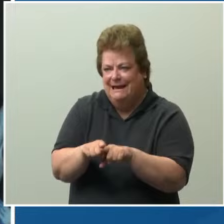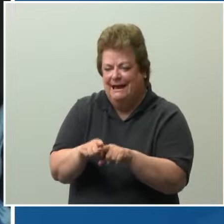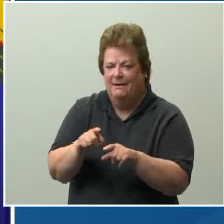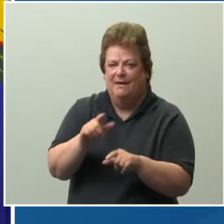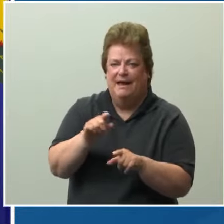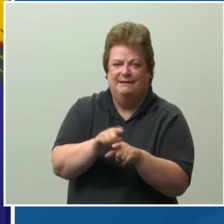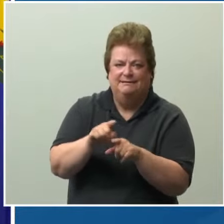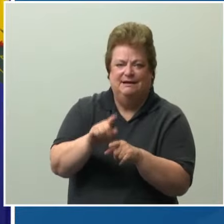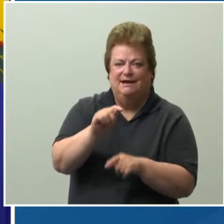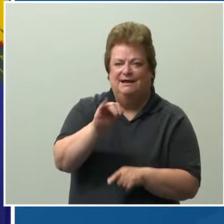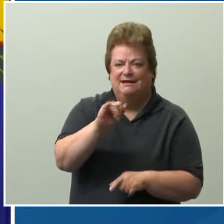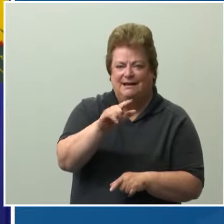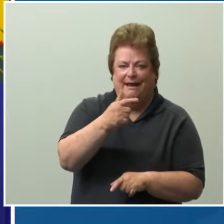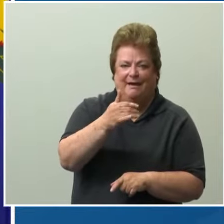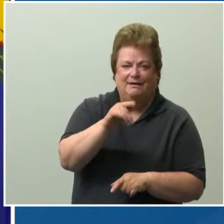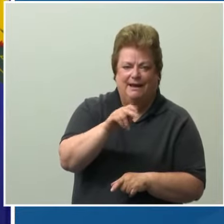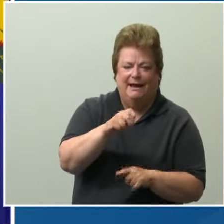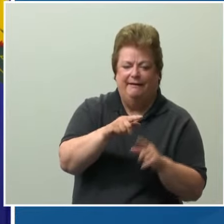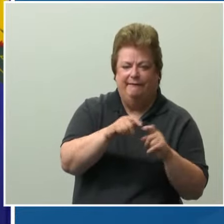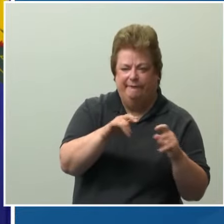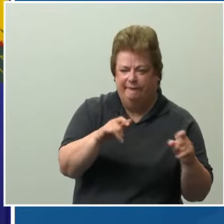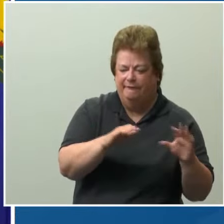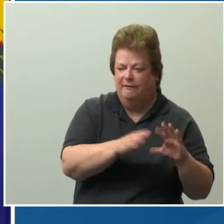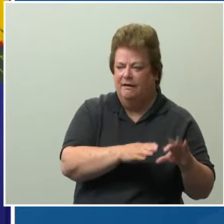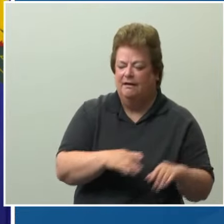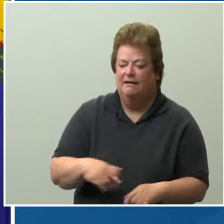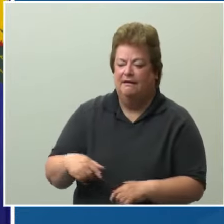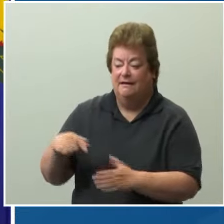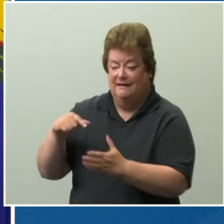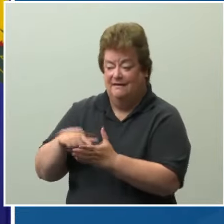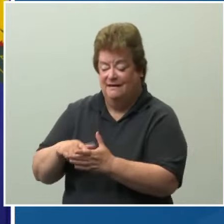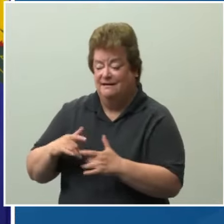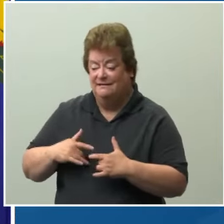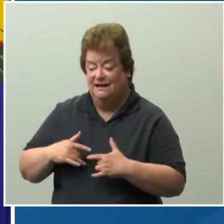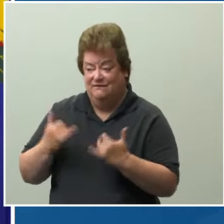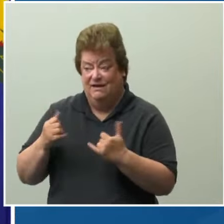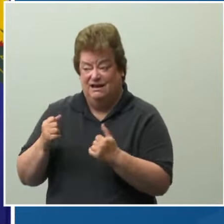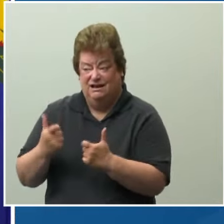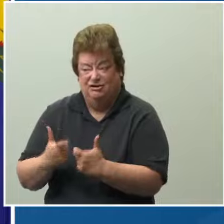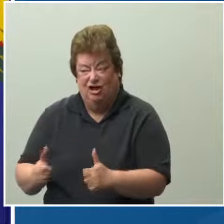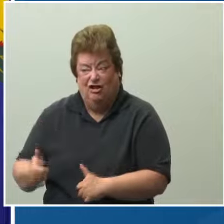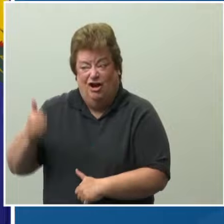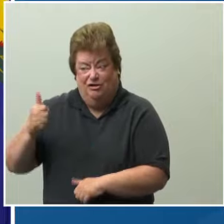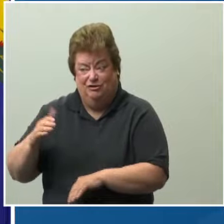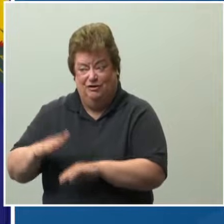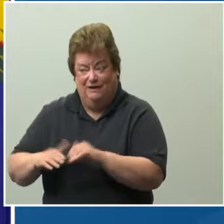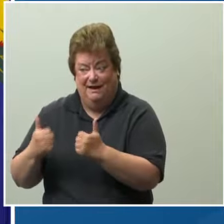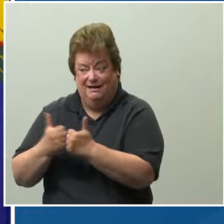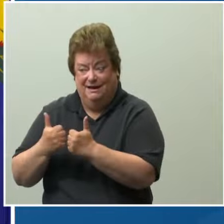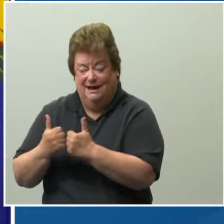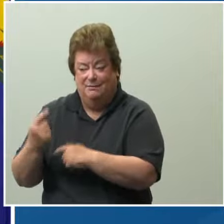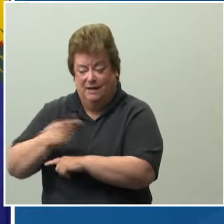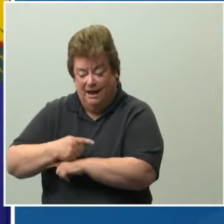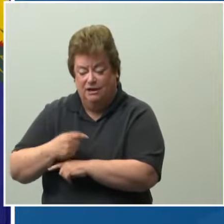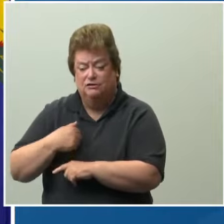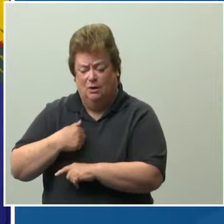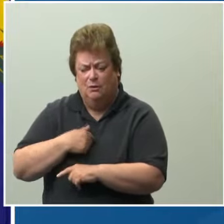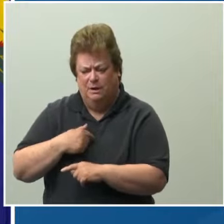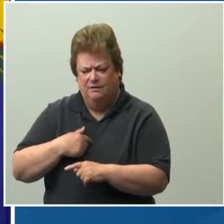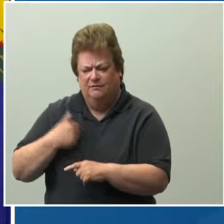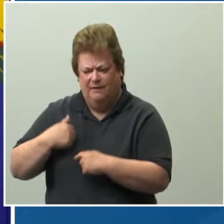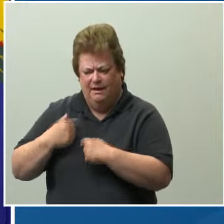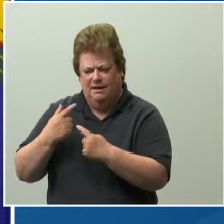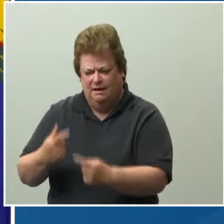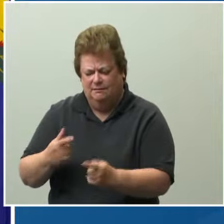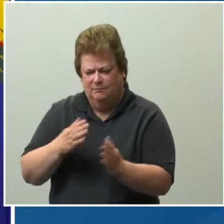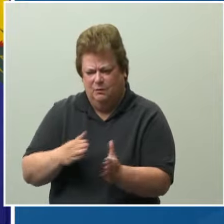that? This event will be larger than a typical game day, so we have been preparing for that. And